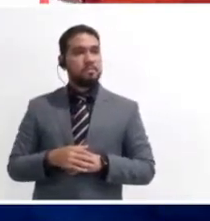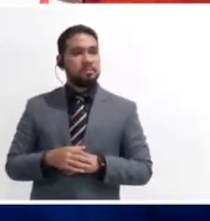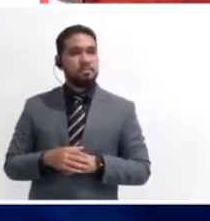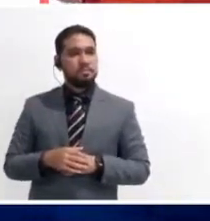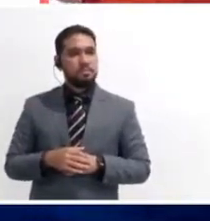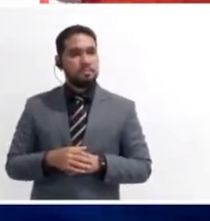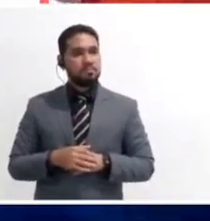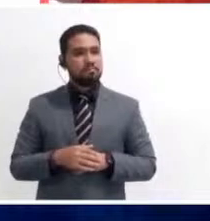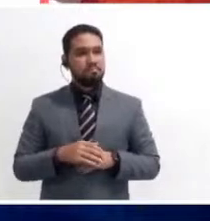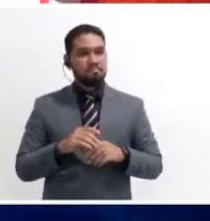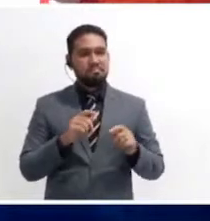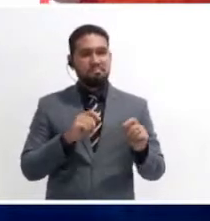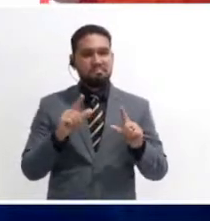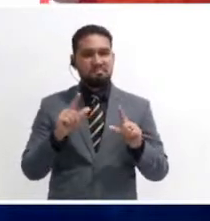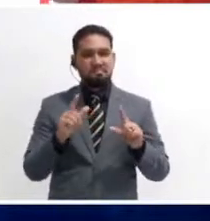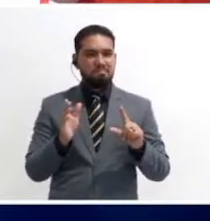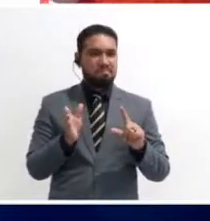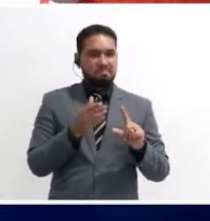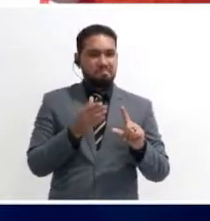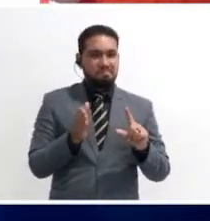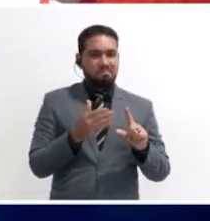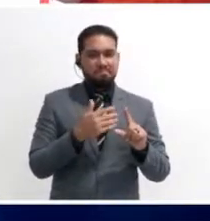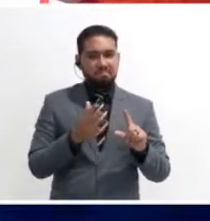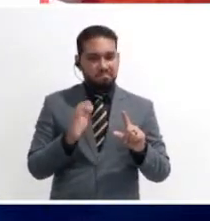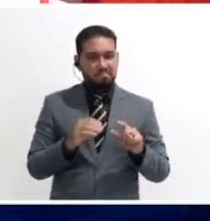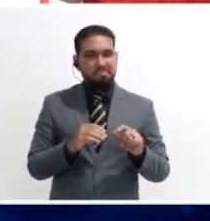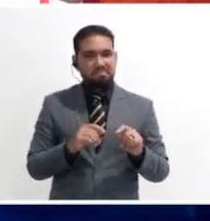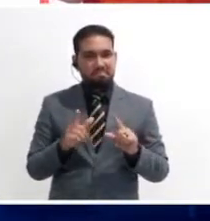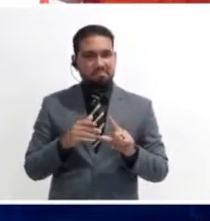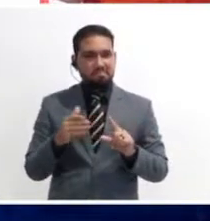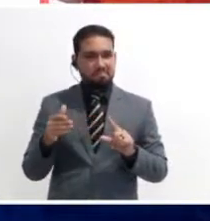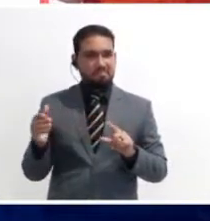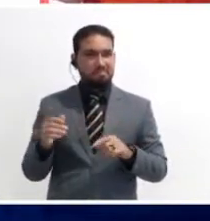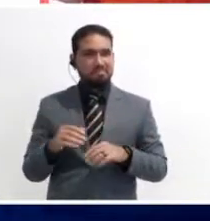how you might form the bump on these.